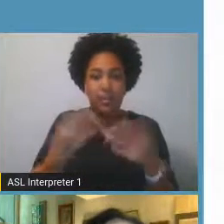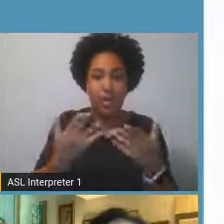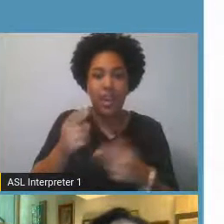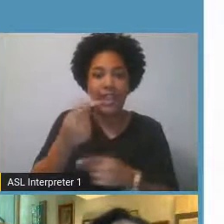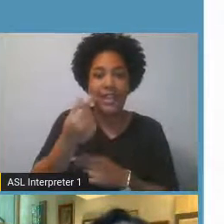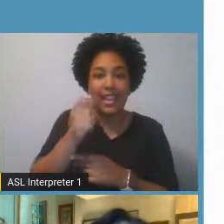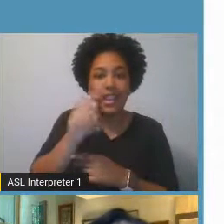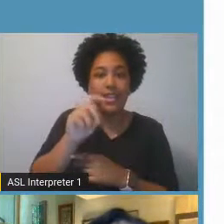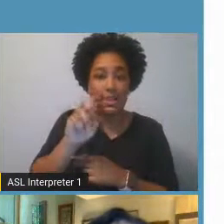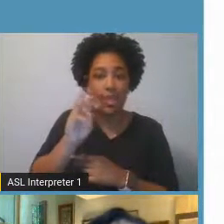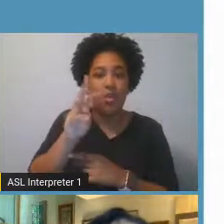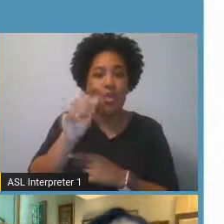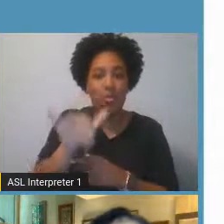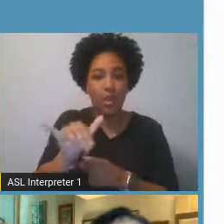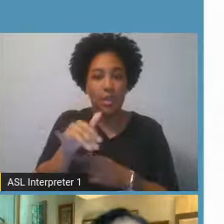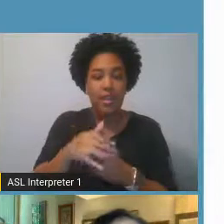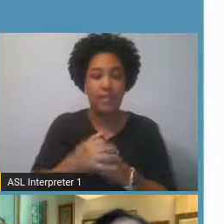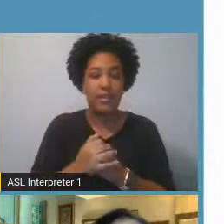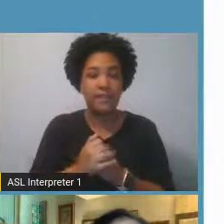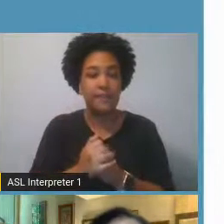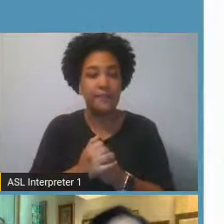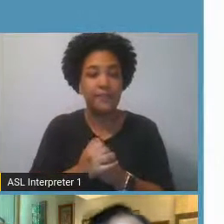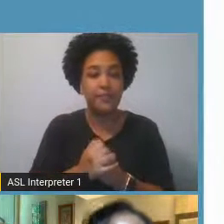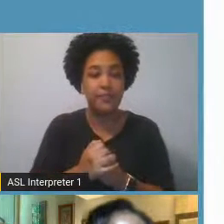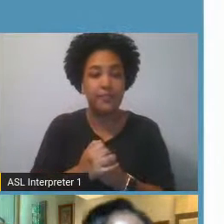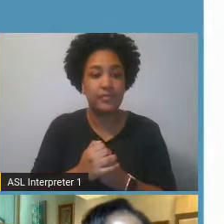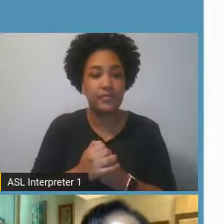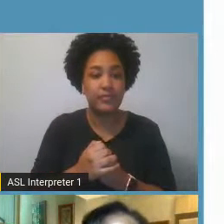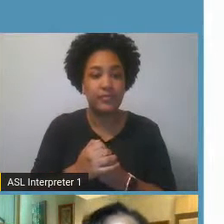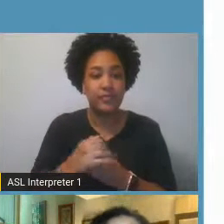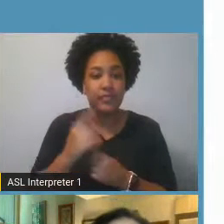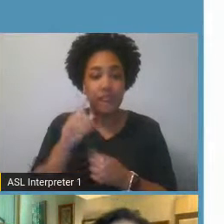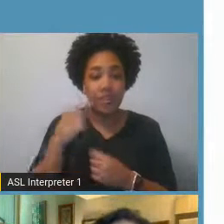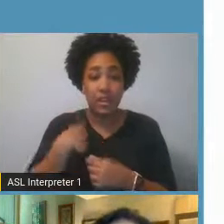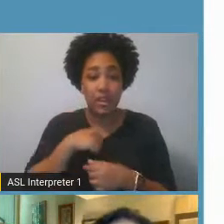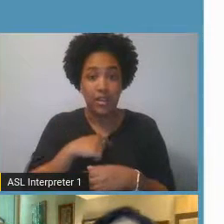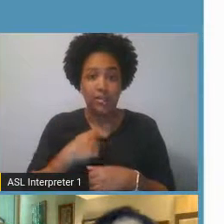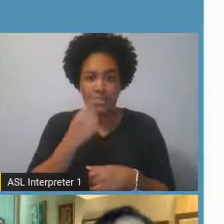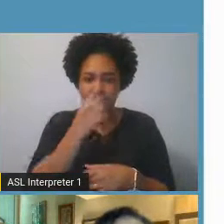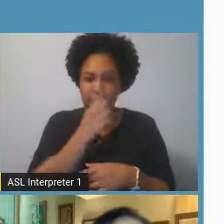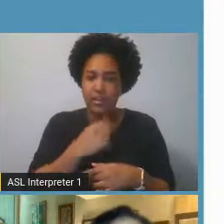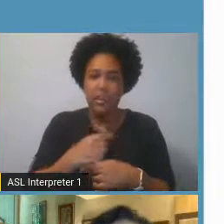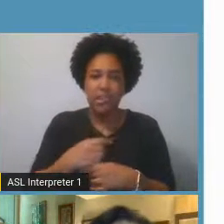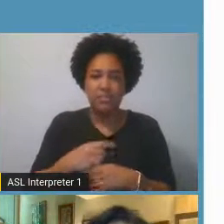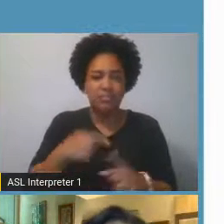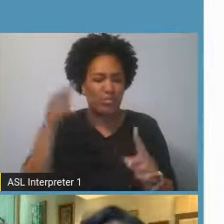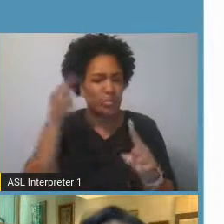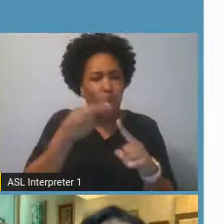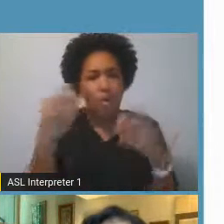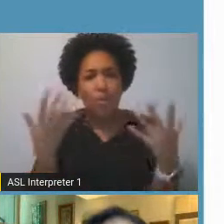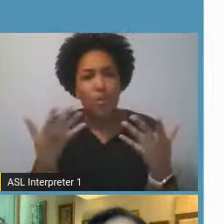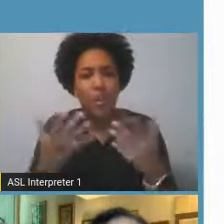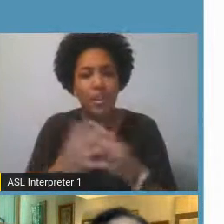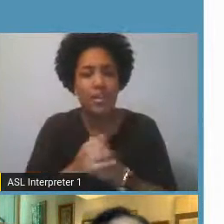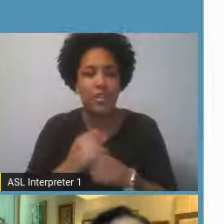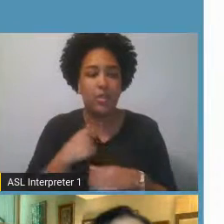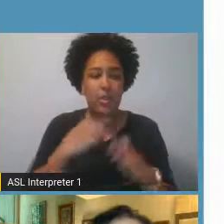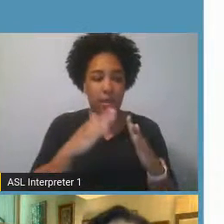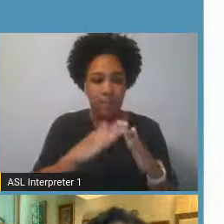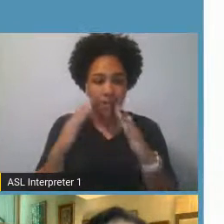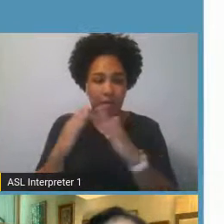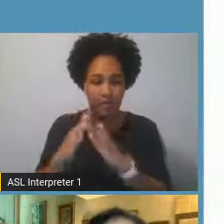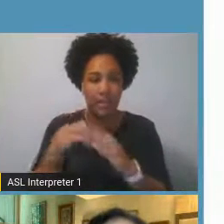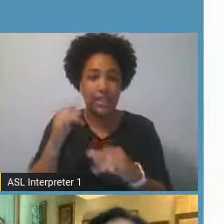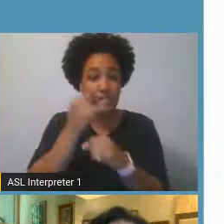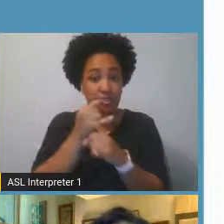and information technologies department. And so for us, our collective mission is, one, we're a public institution, and so we